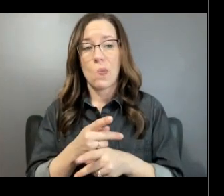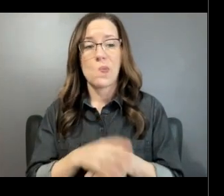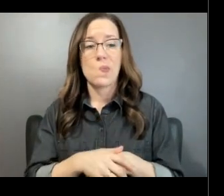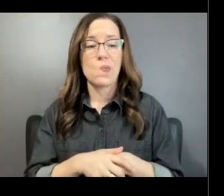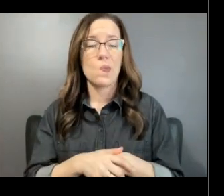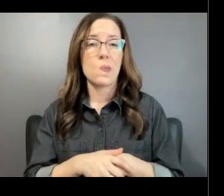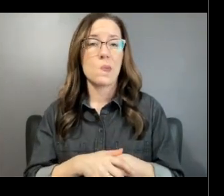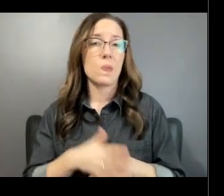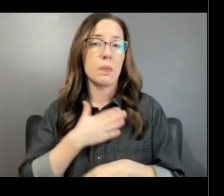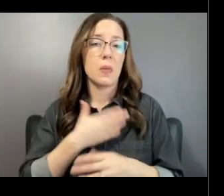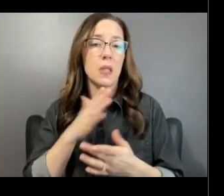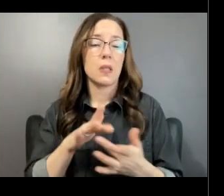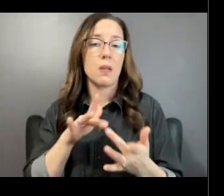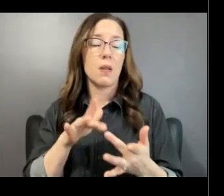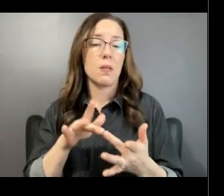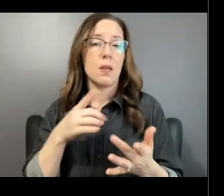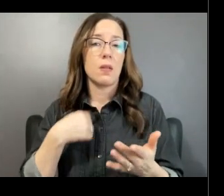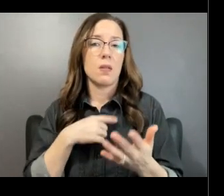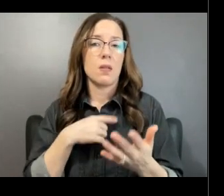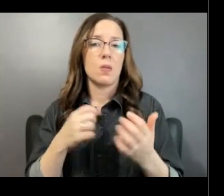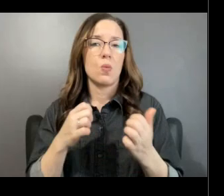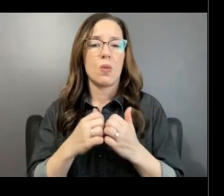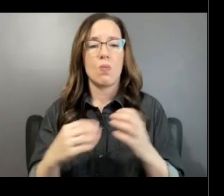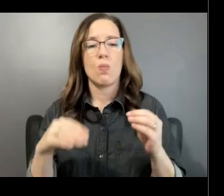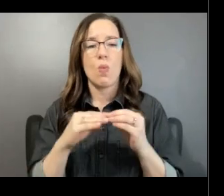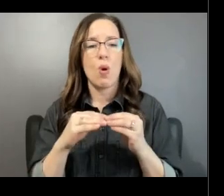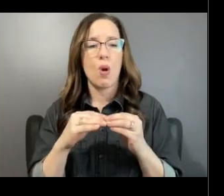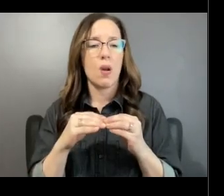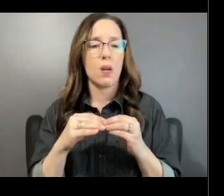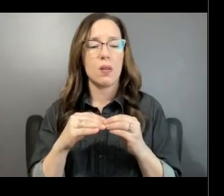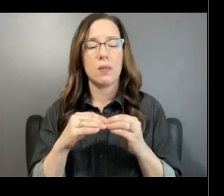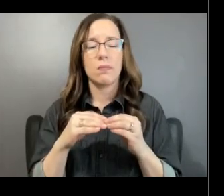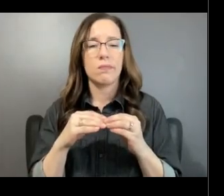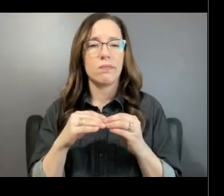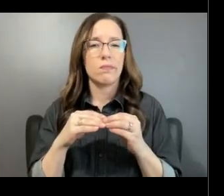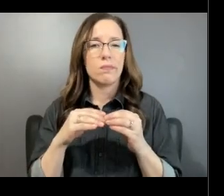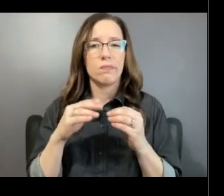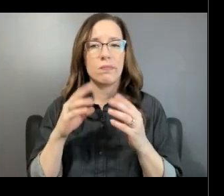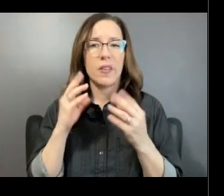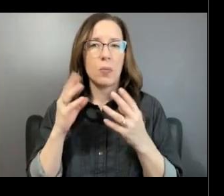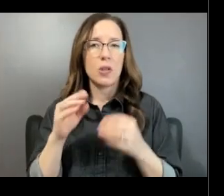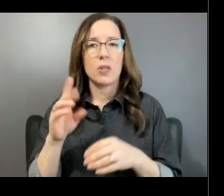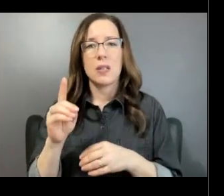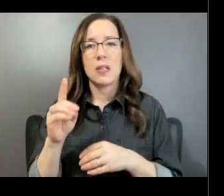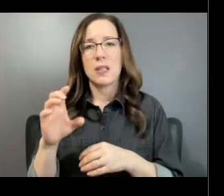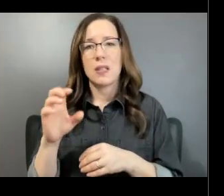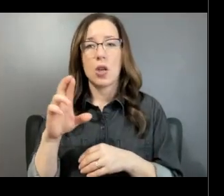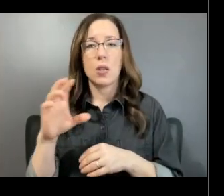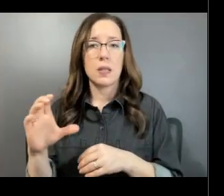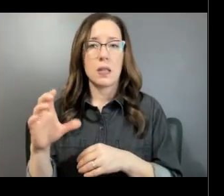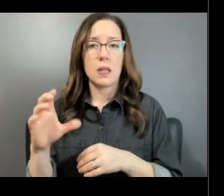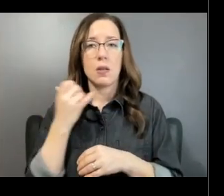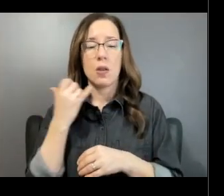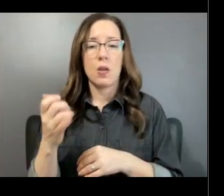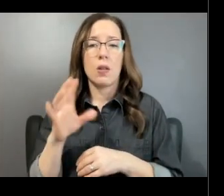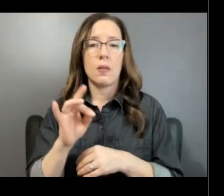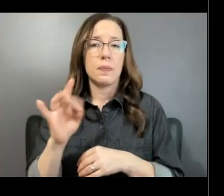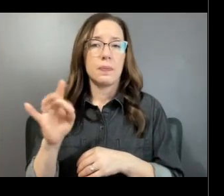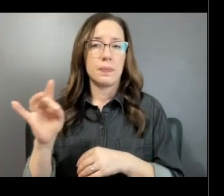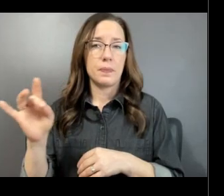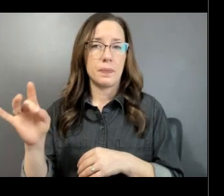Please contact us with further questions via the DCRC by calling